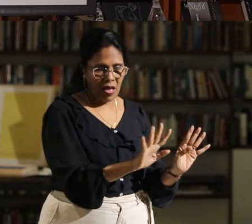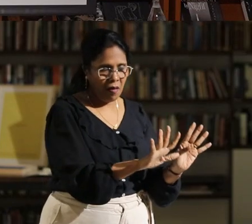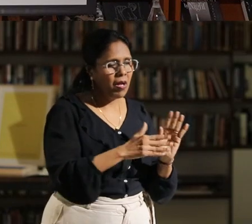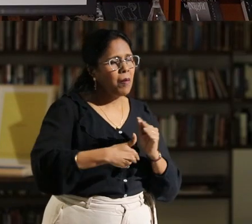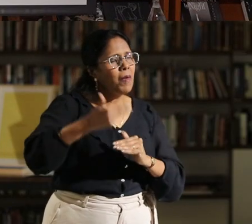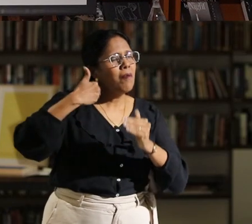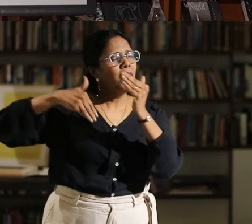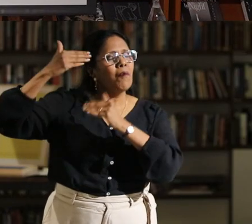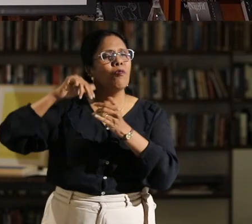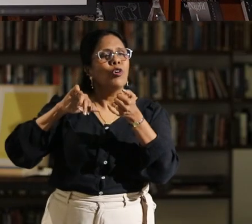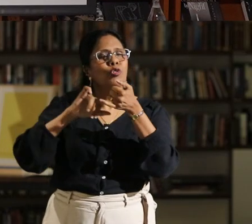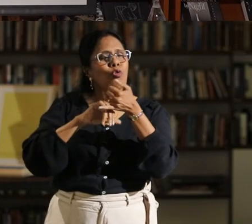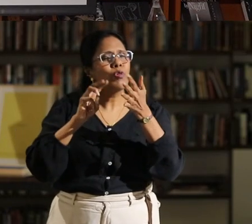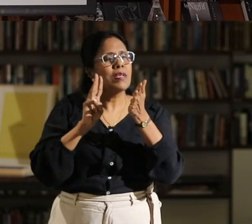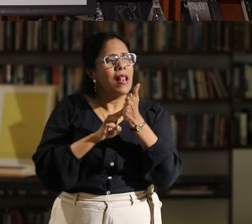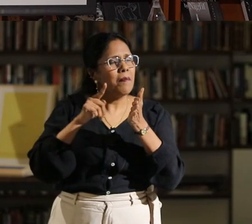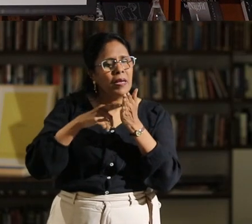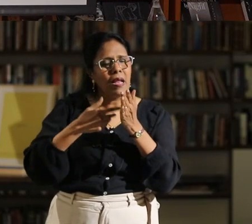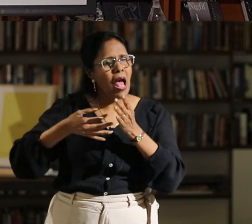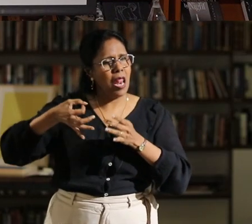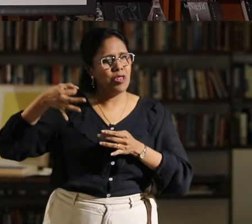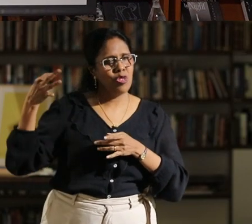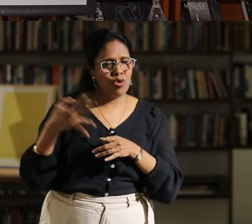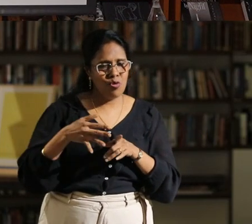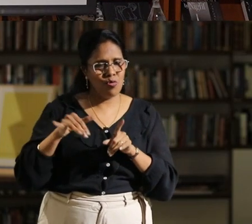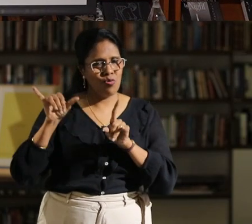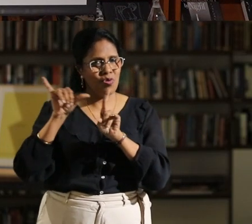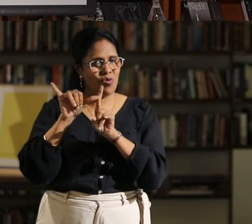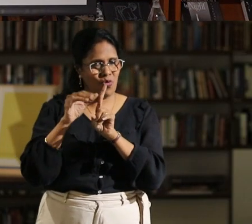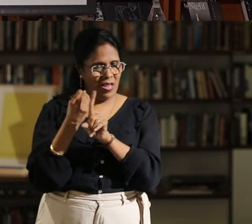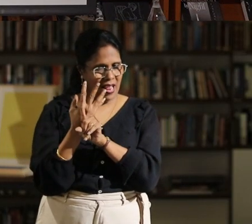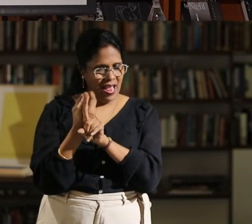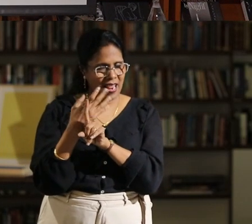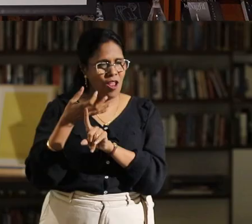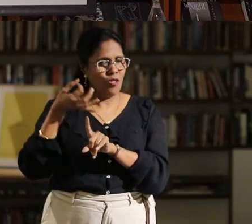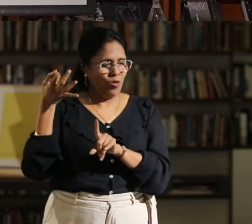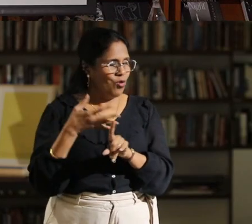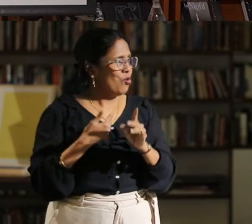was seen as a social media channel, right?